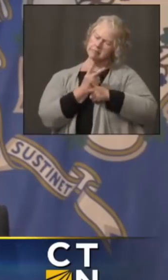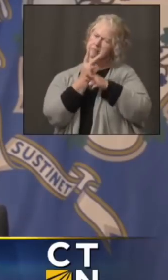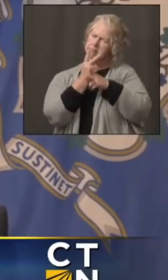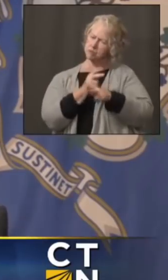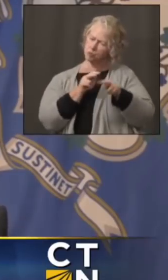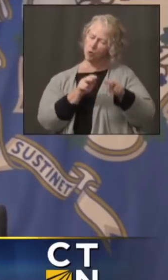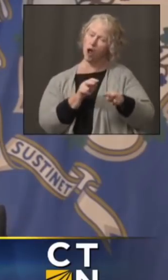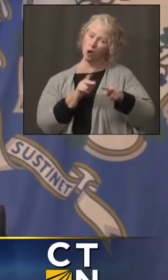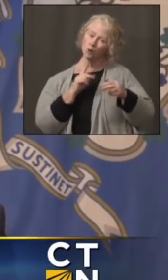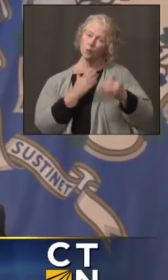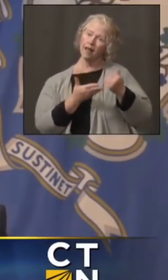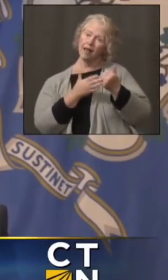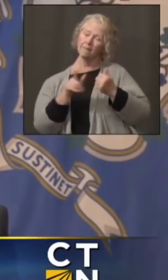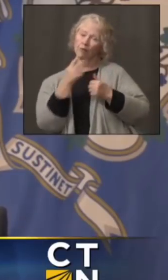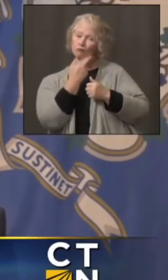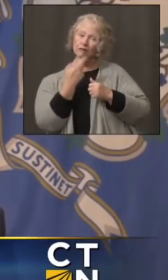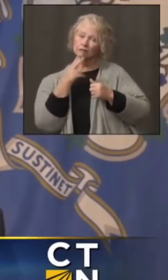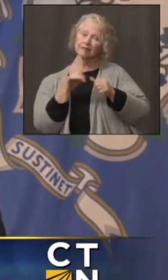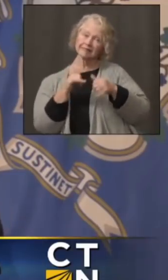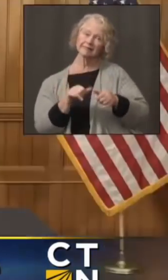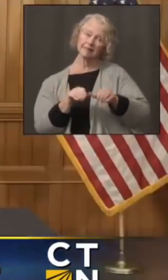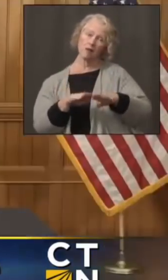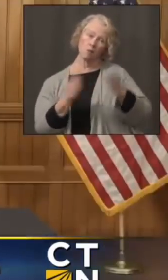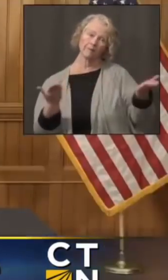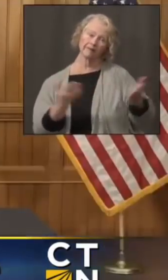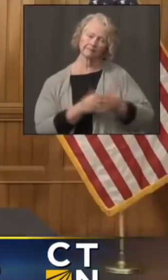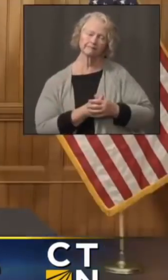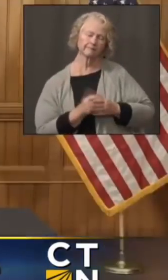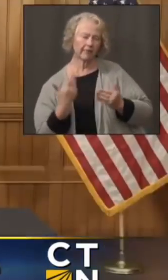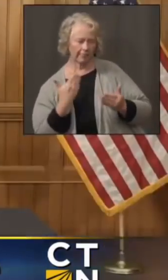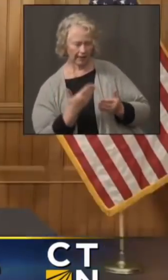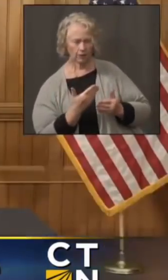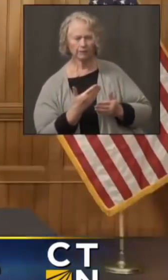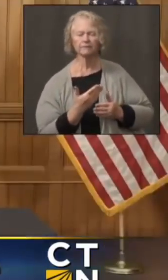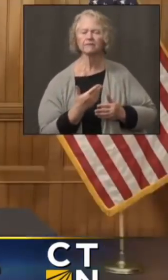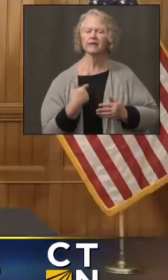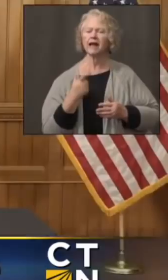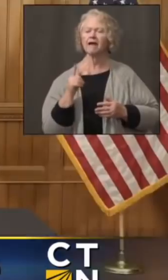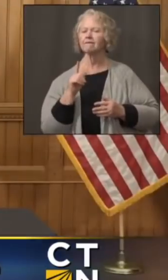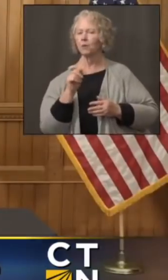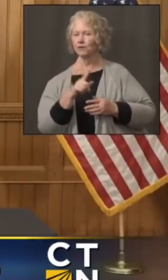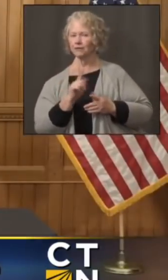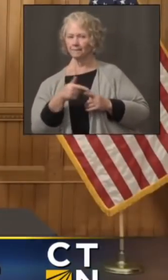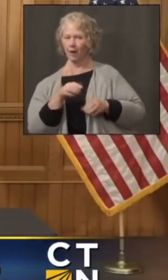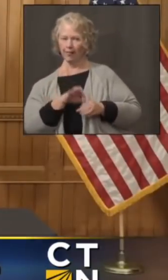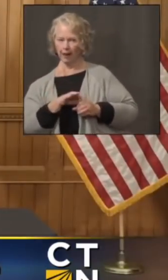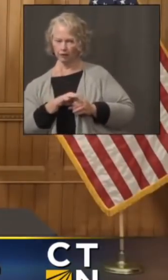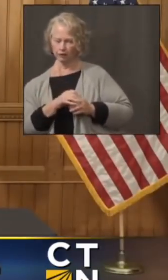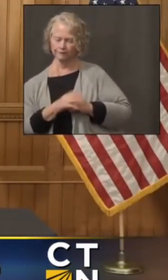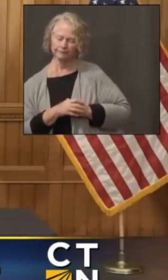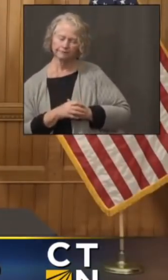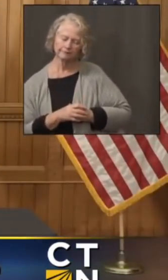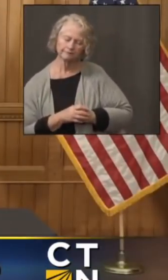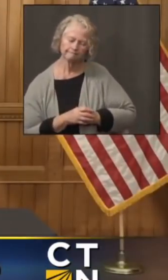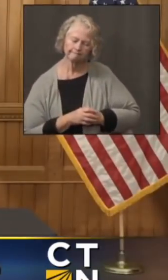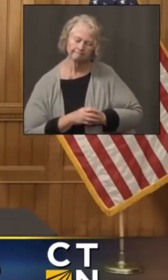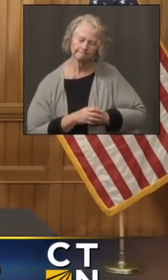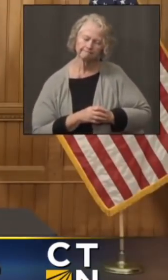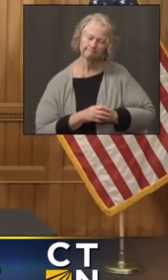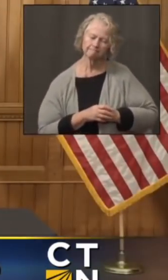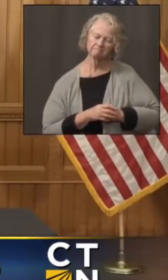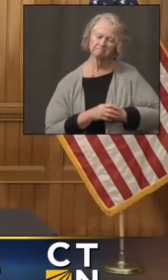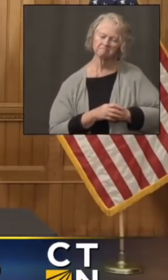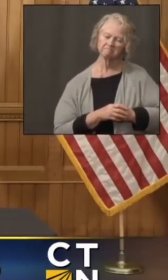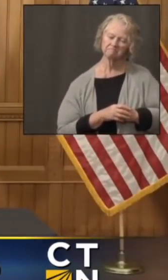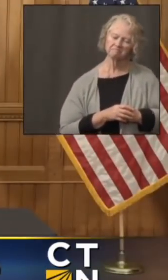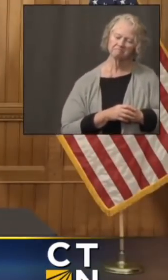can keep these restaurants open. Right. Thank you. I have a question about the election now. This is probably all going